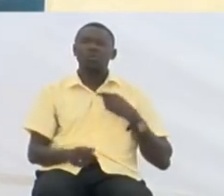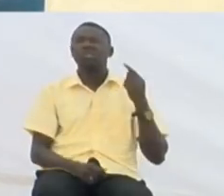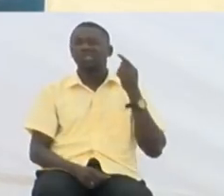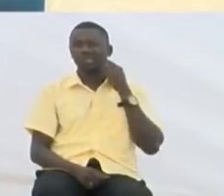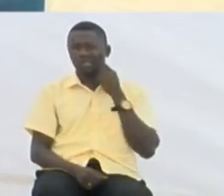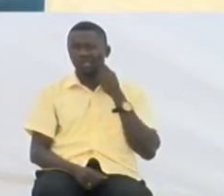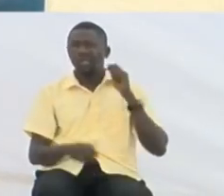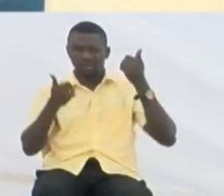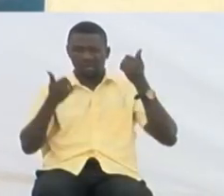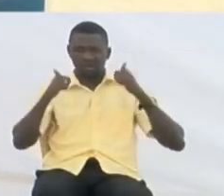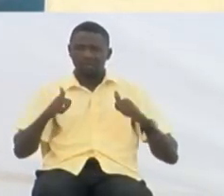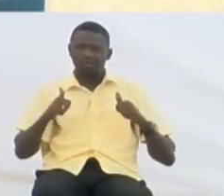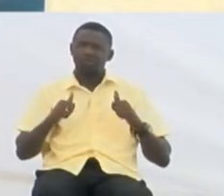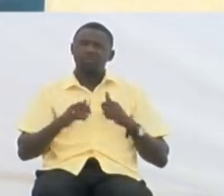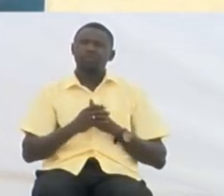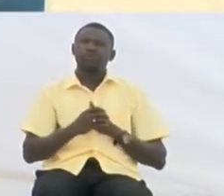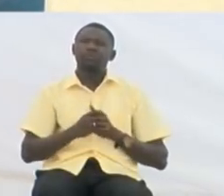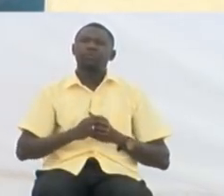There was a day.